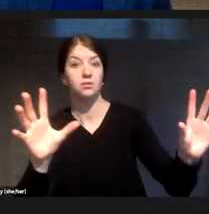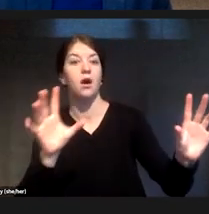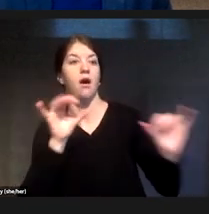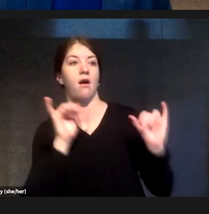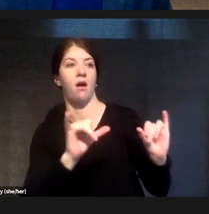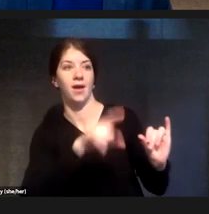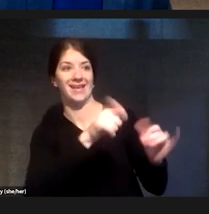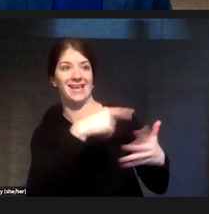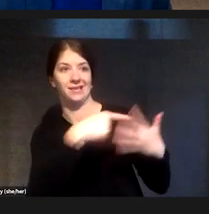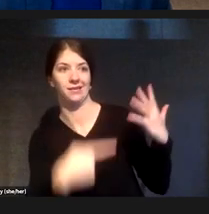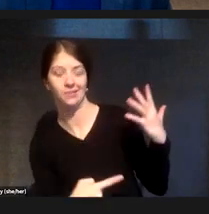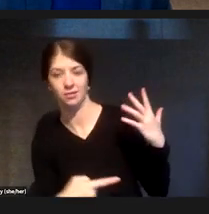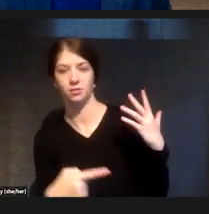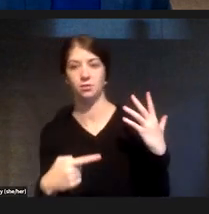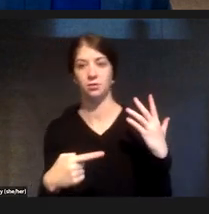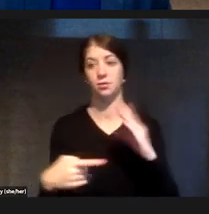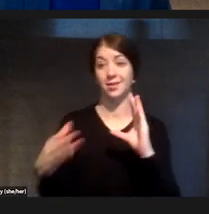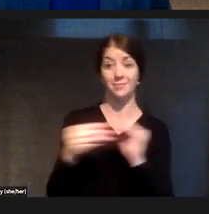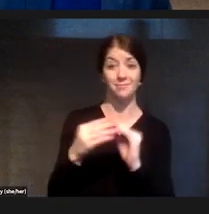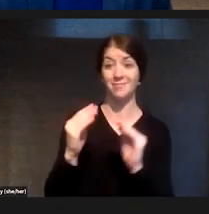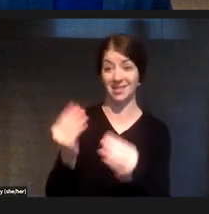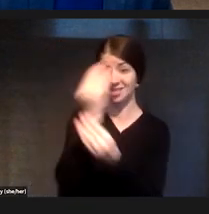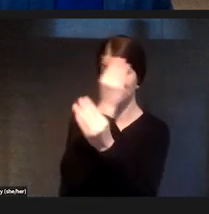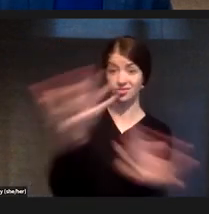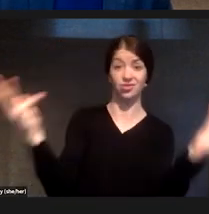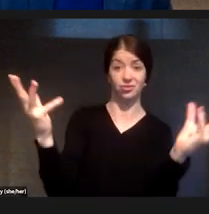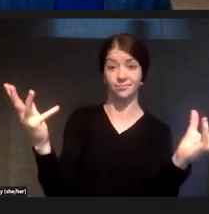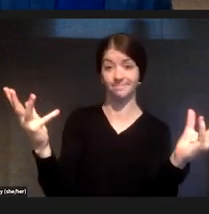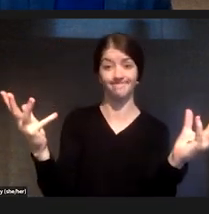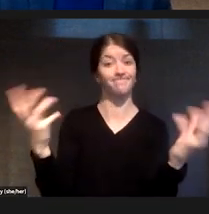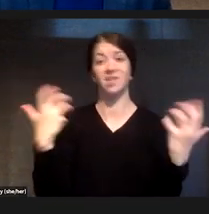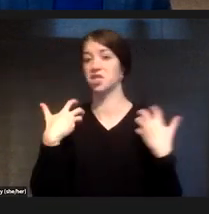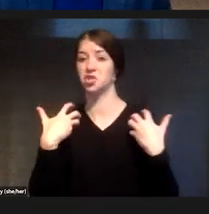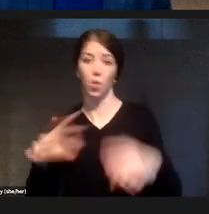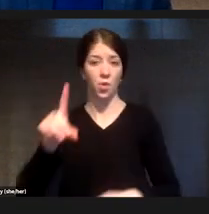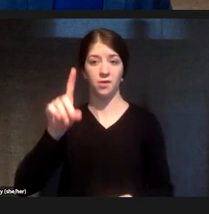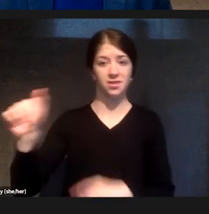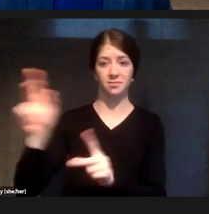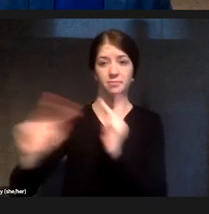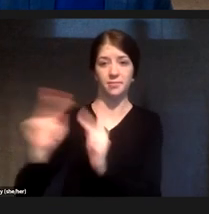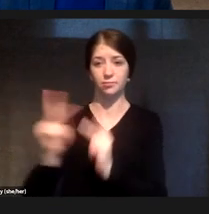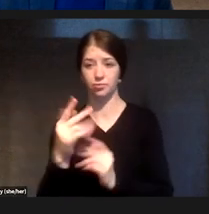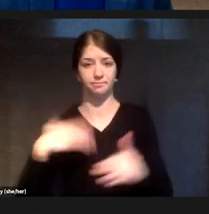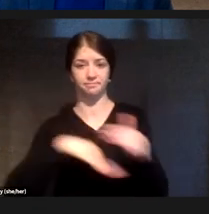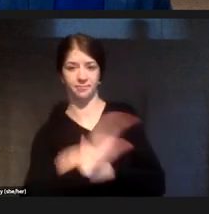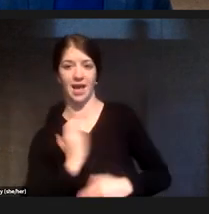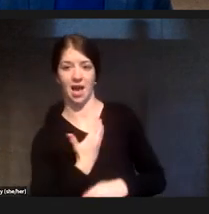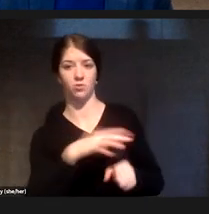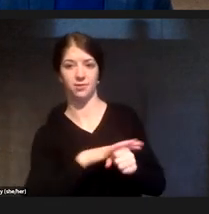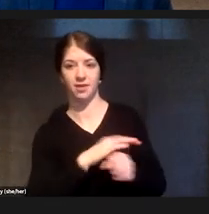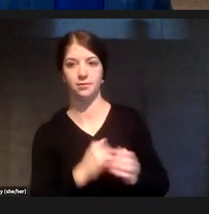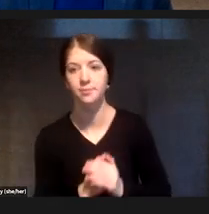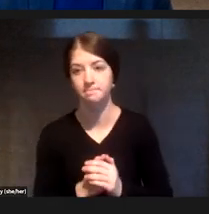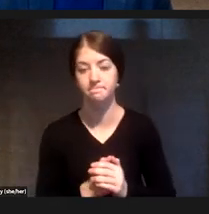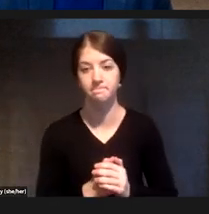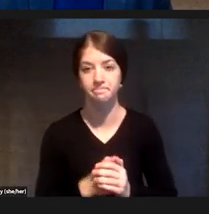the message that we are giving is that we do not want individuals with disabilities in our spaces, or we do not think that there are